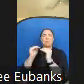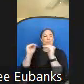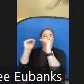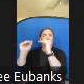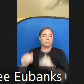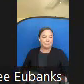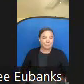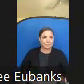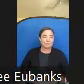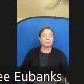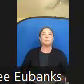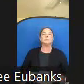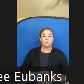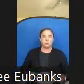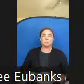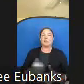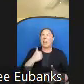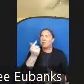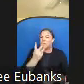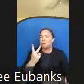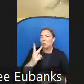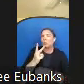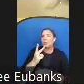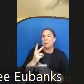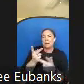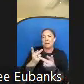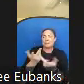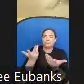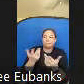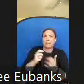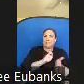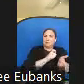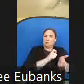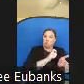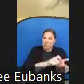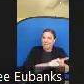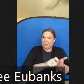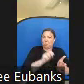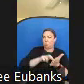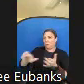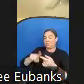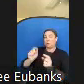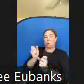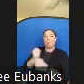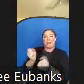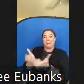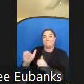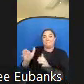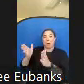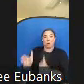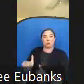Furthermore, while we have relatively few textual references to potters, the remains of their workshops and industry nonetheless are